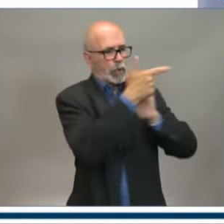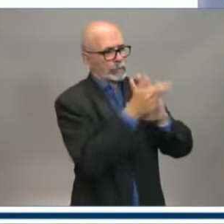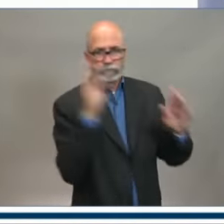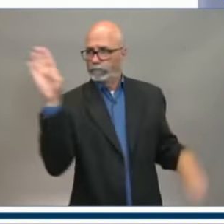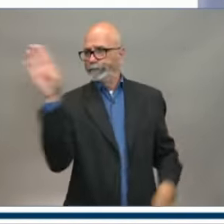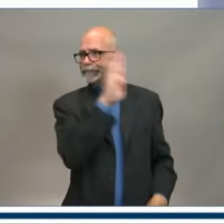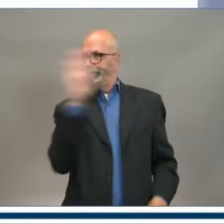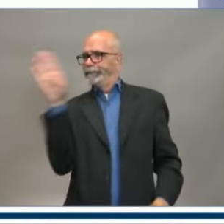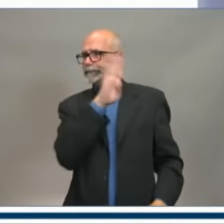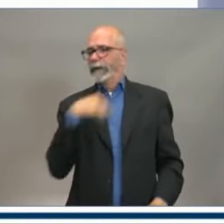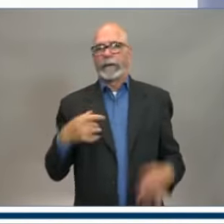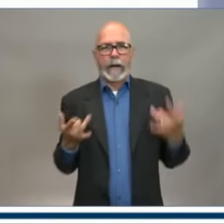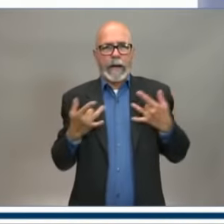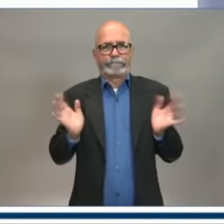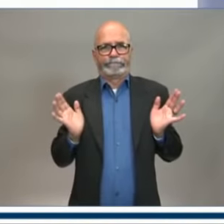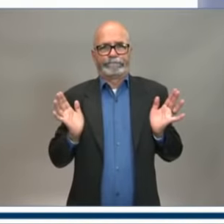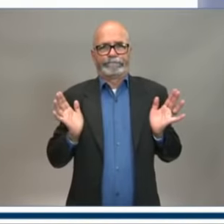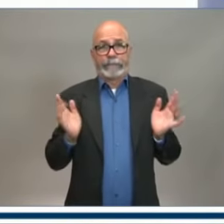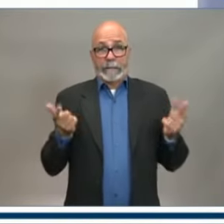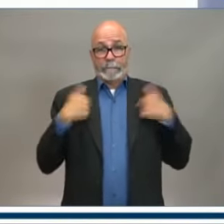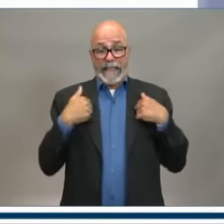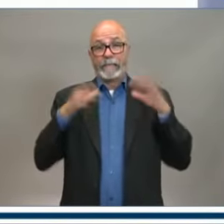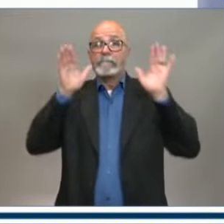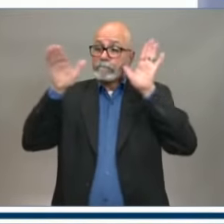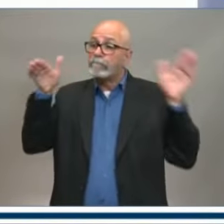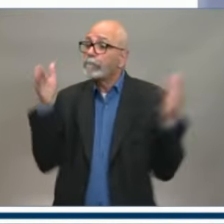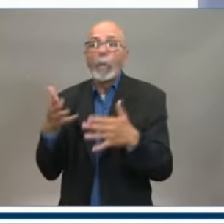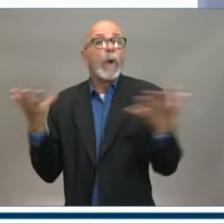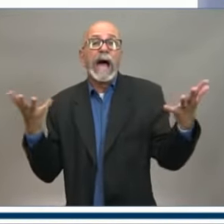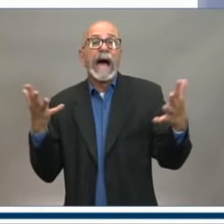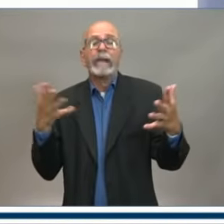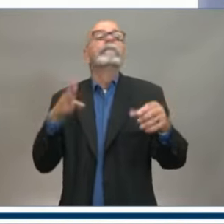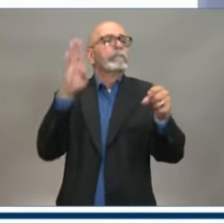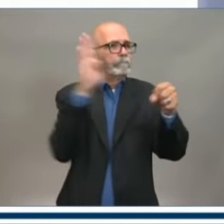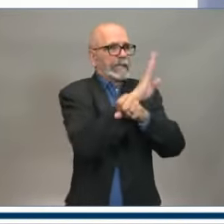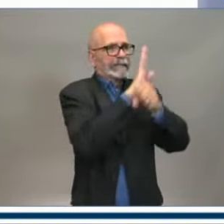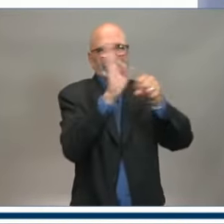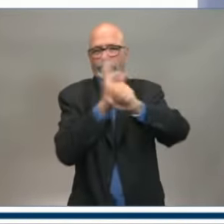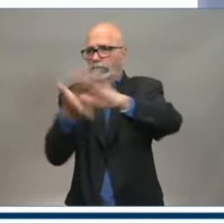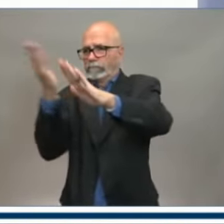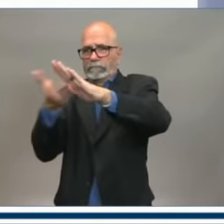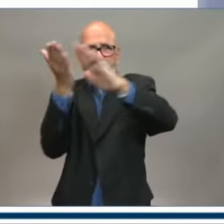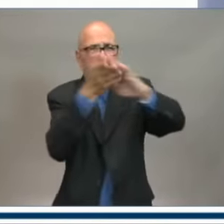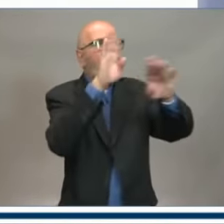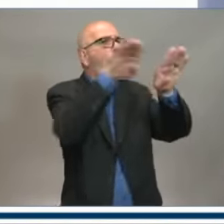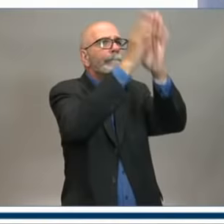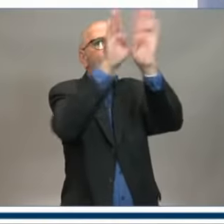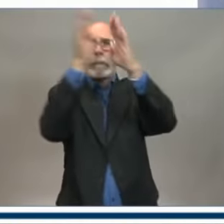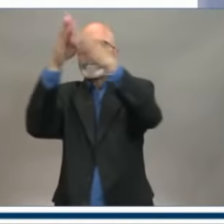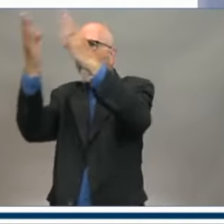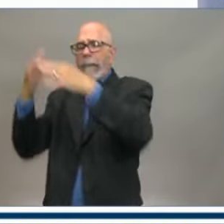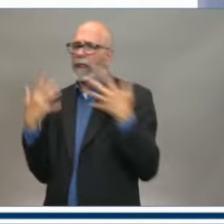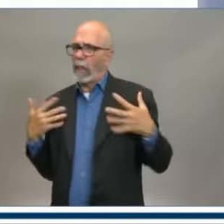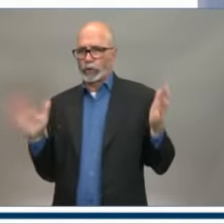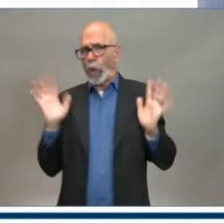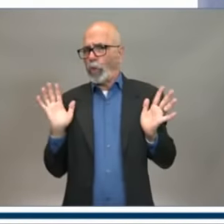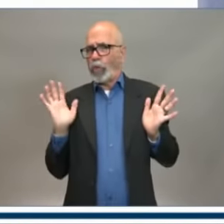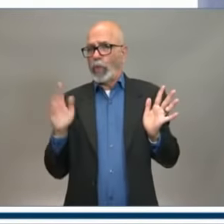build towards the economy reopening. That's what I've been focused on, and we'll continue to focus on that. Friday's a big day for Nova